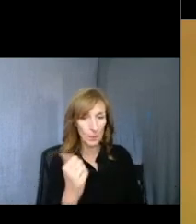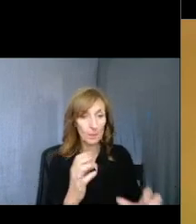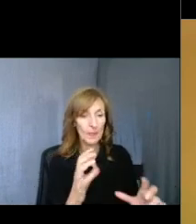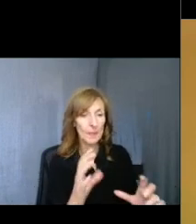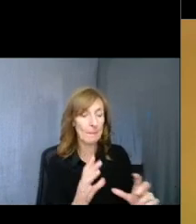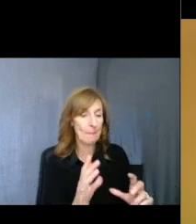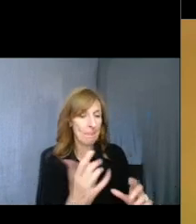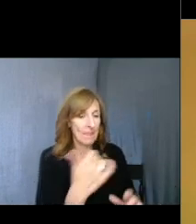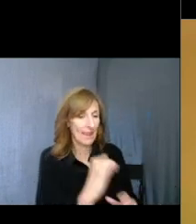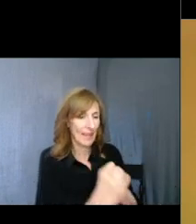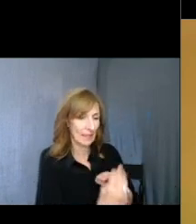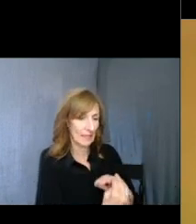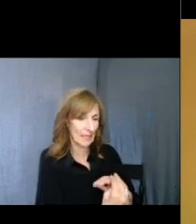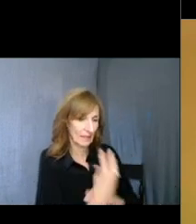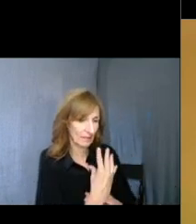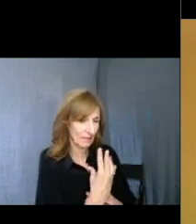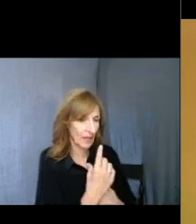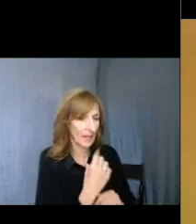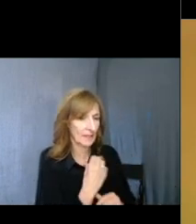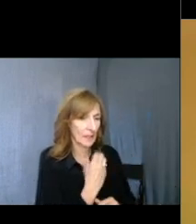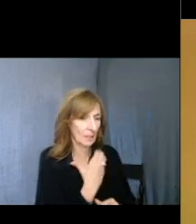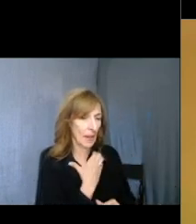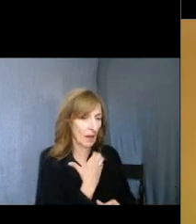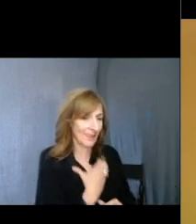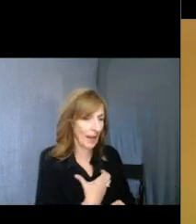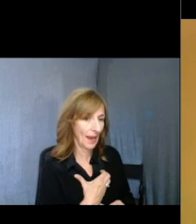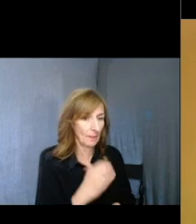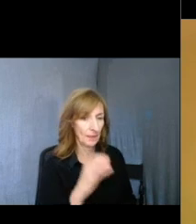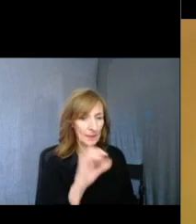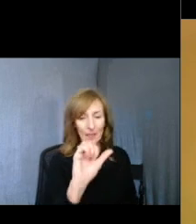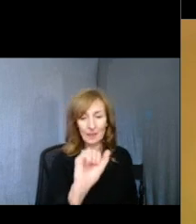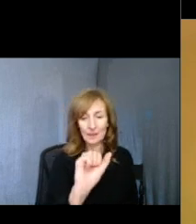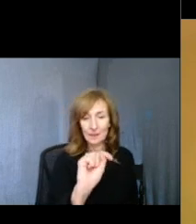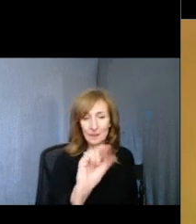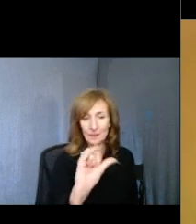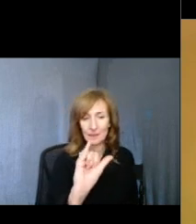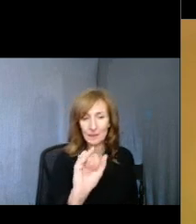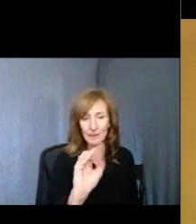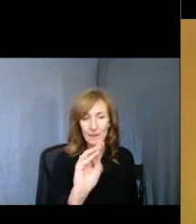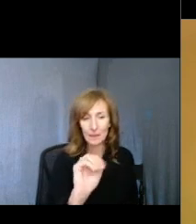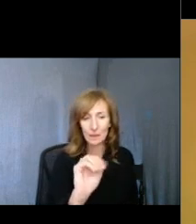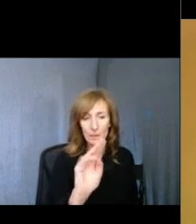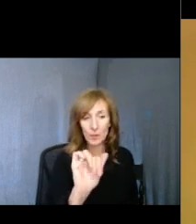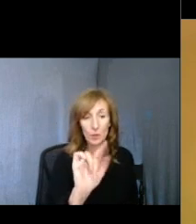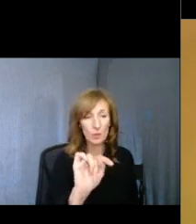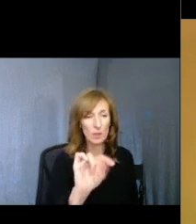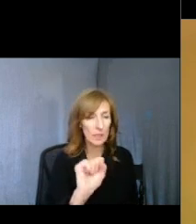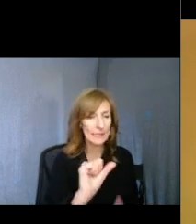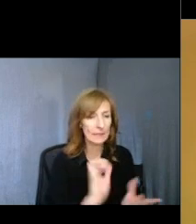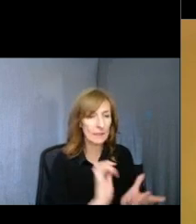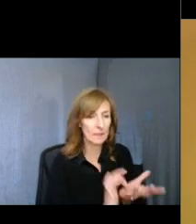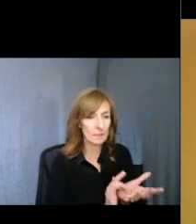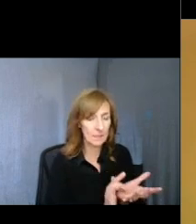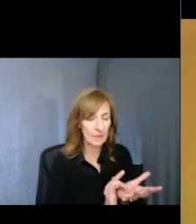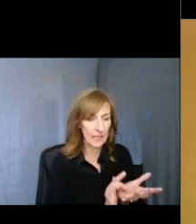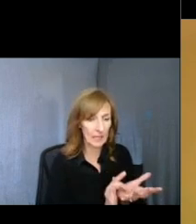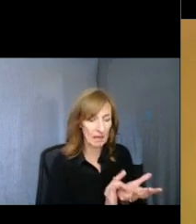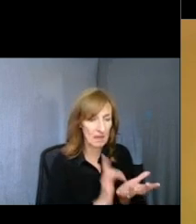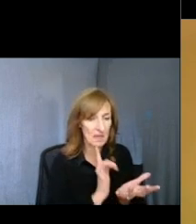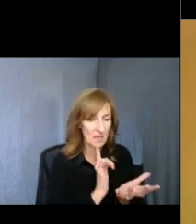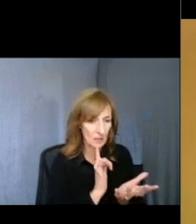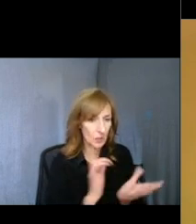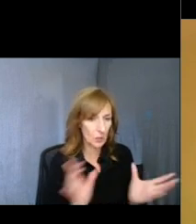appetite stimulants, as well as strategies to improve appetite for cats with chronic kidney disease. Definitely